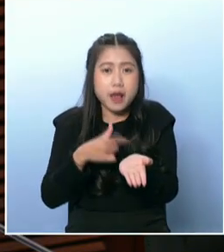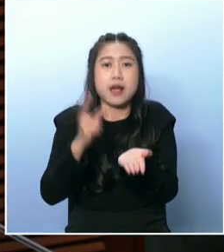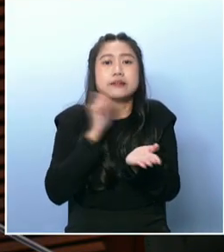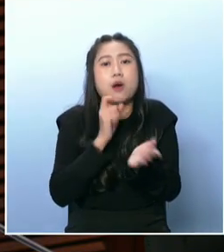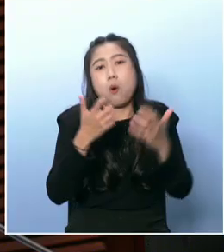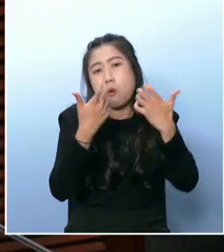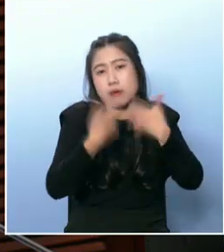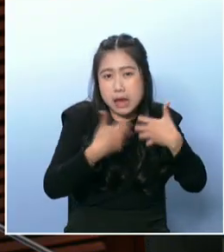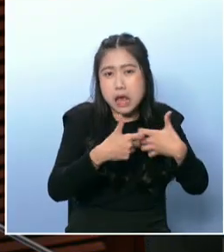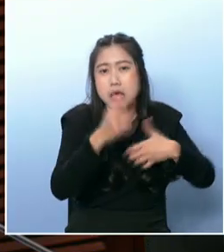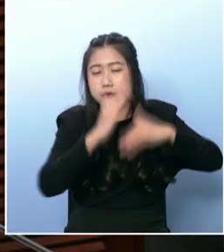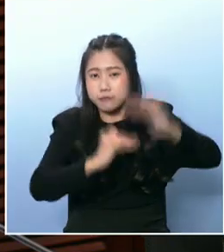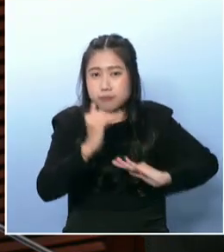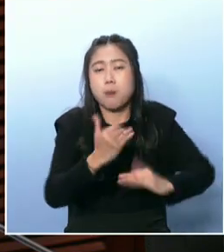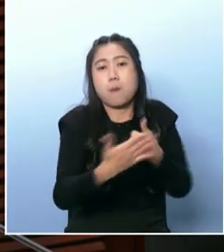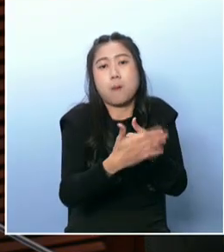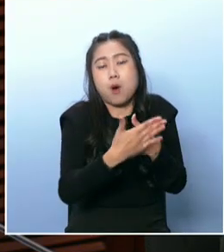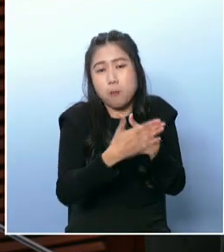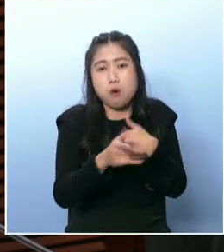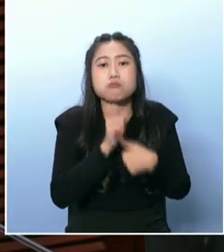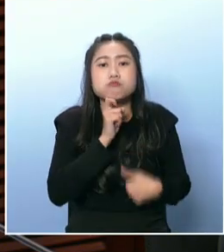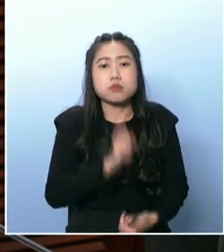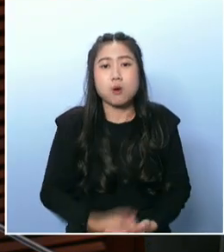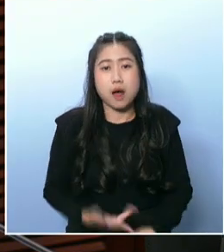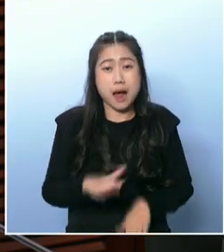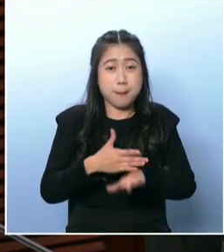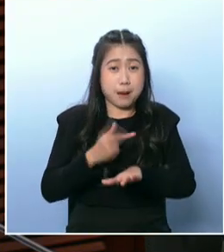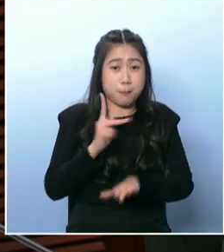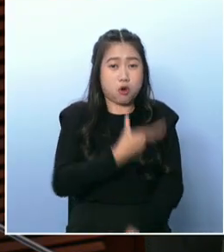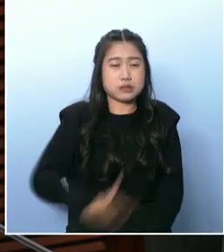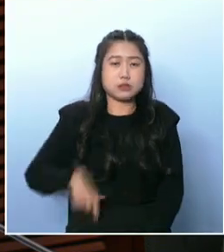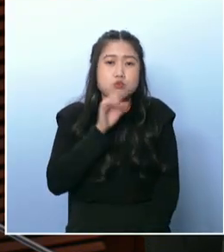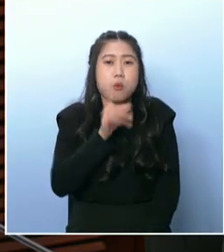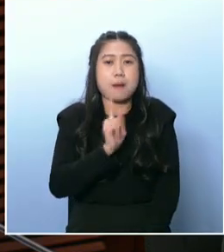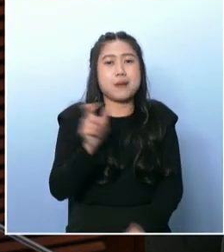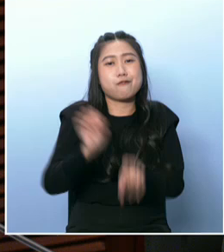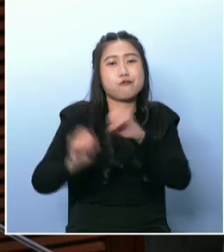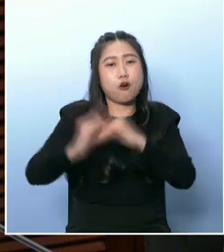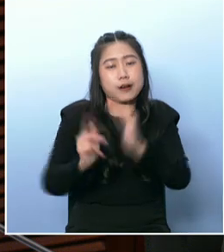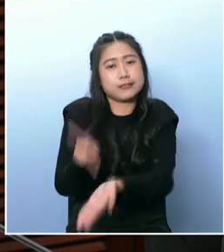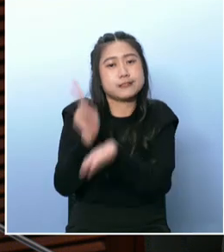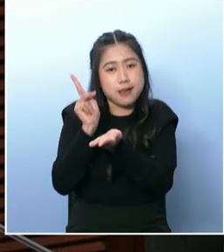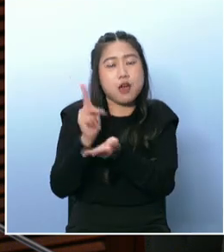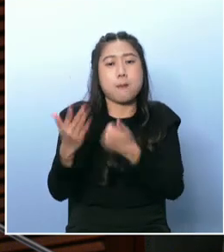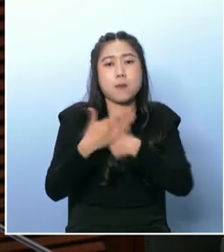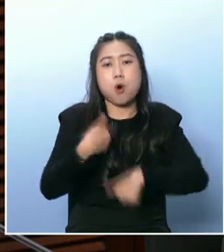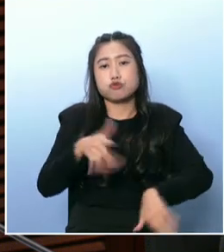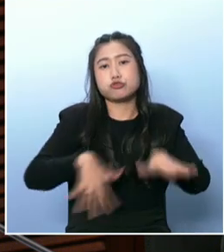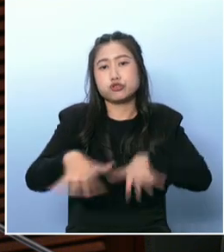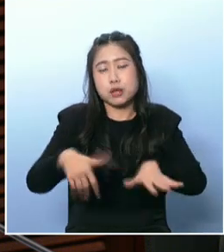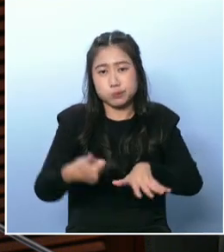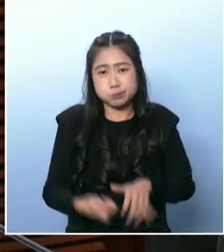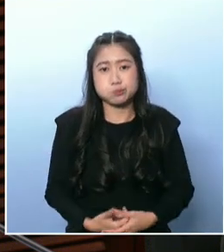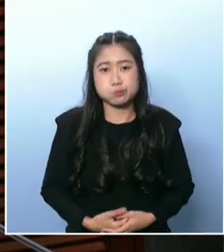so that we'll be able to track them. And this will facilitate the staff, as suggested by Ms. Kwok, that we make